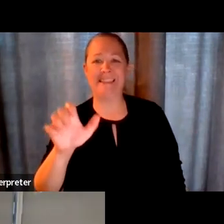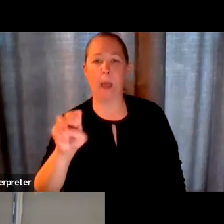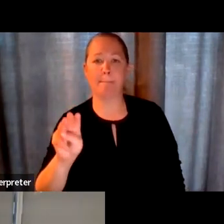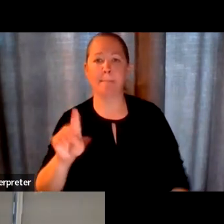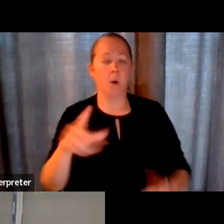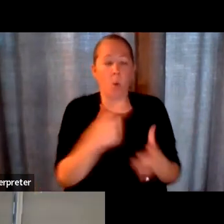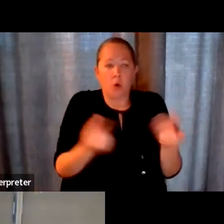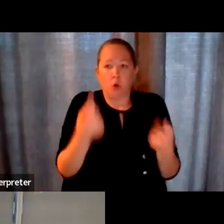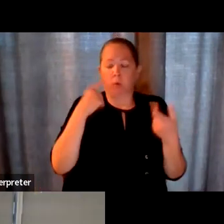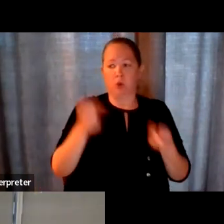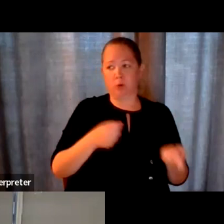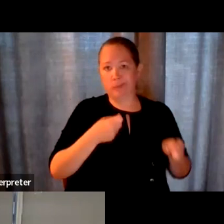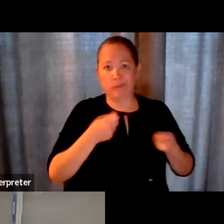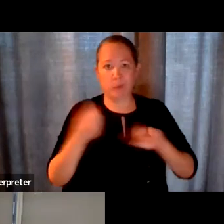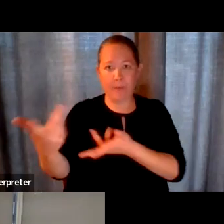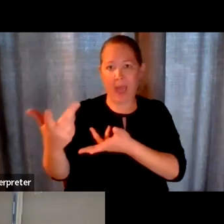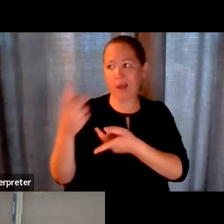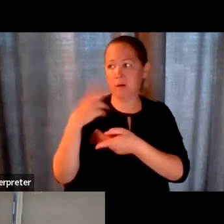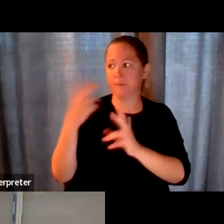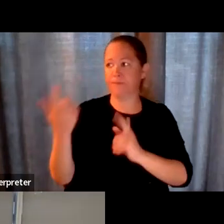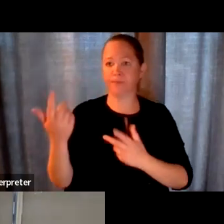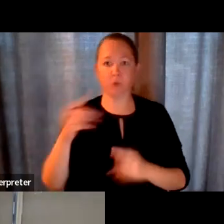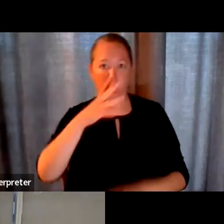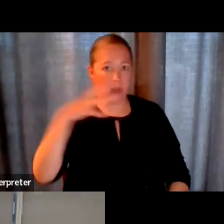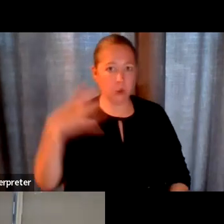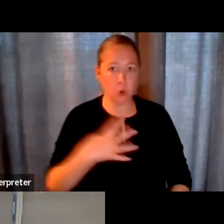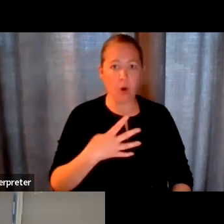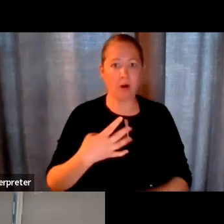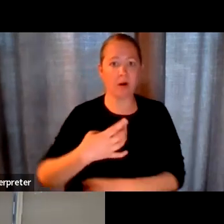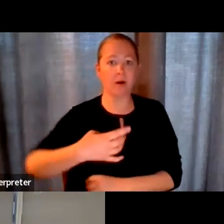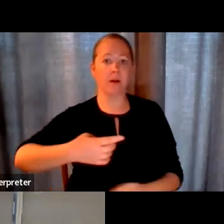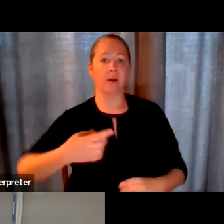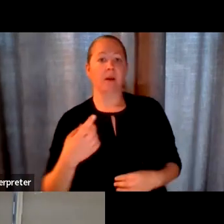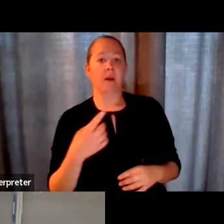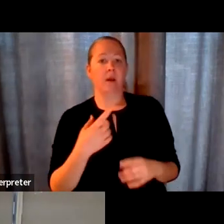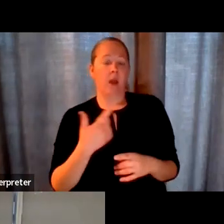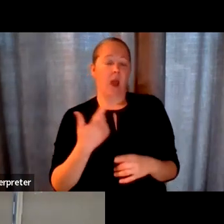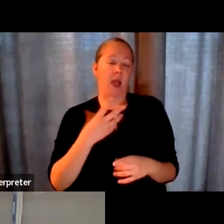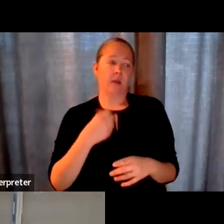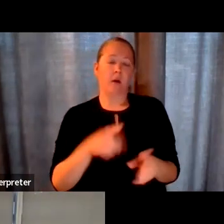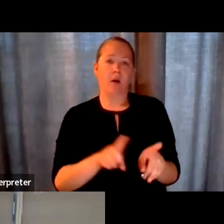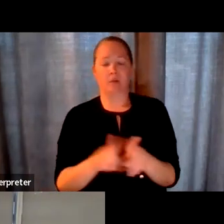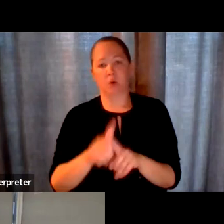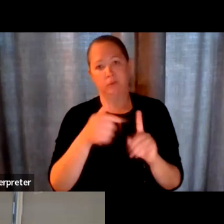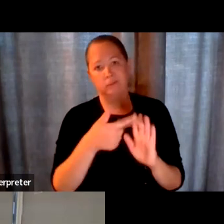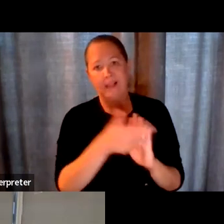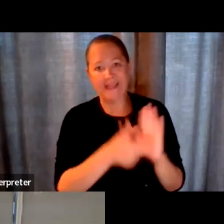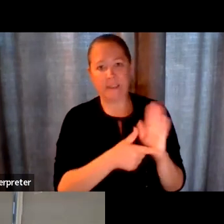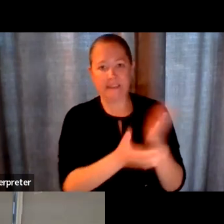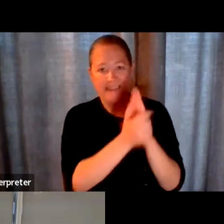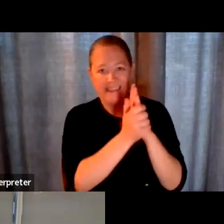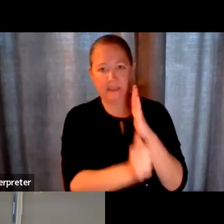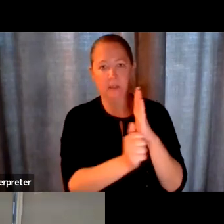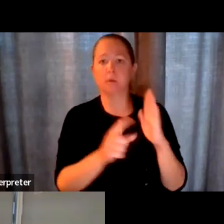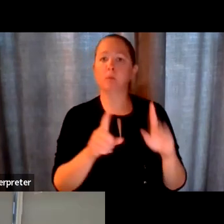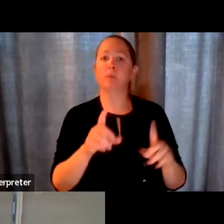ignore it? And also hard litigating skills. But more than anything, we formed community among them with each